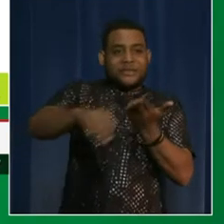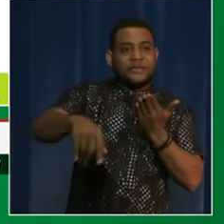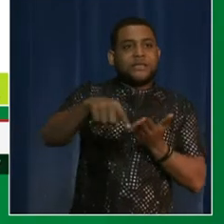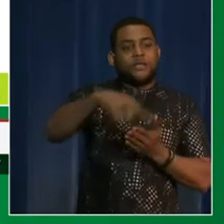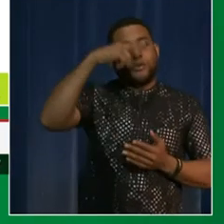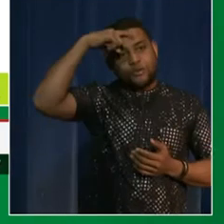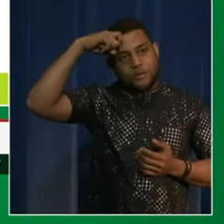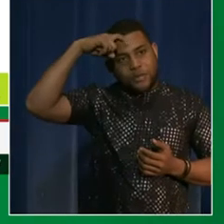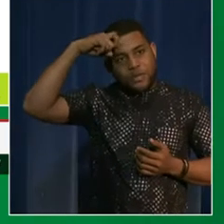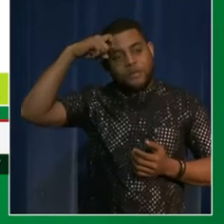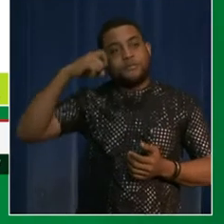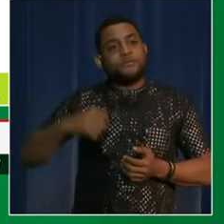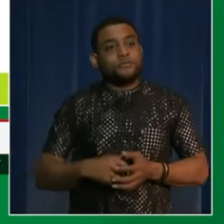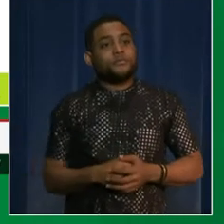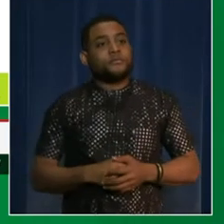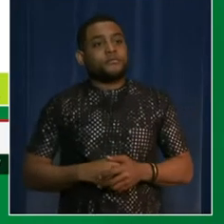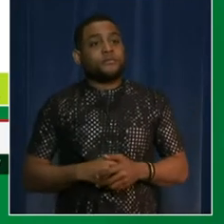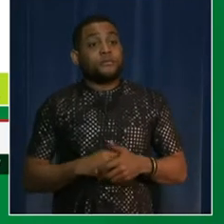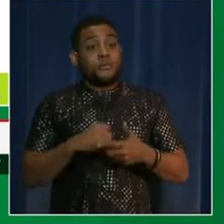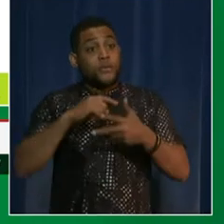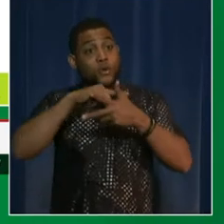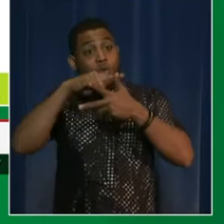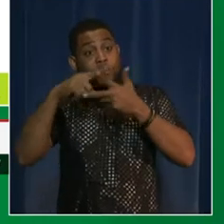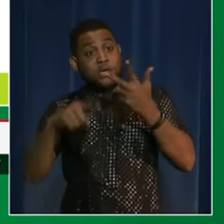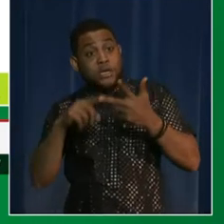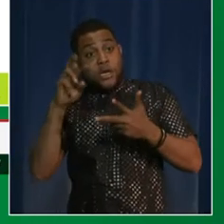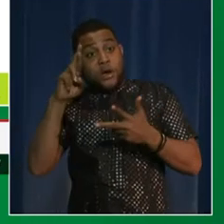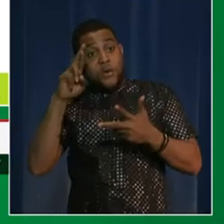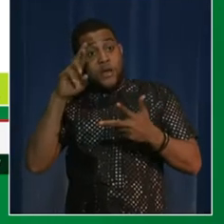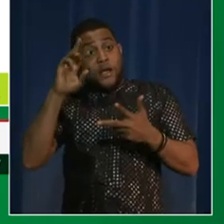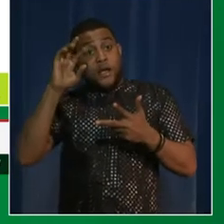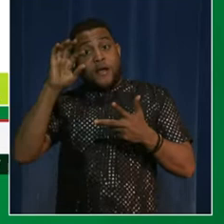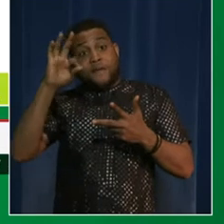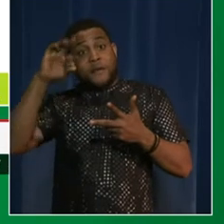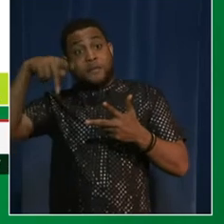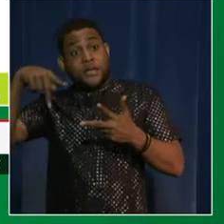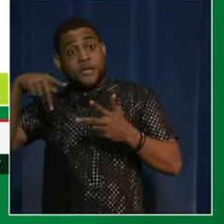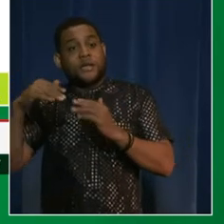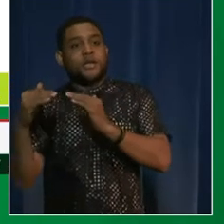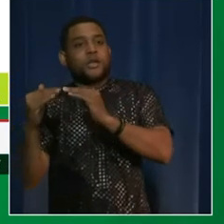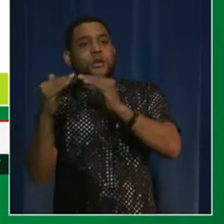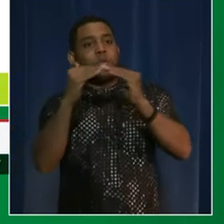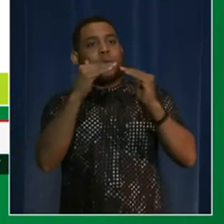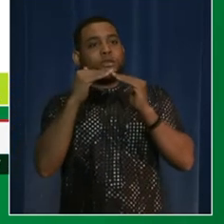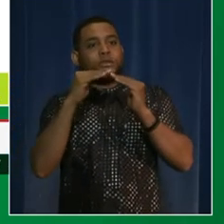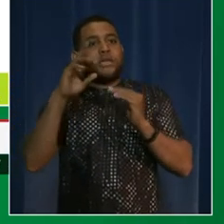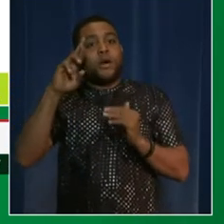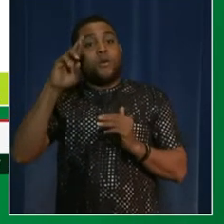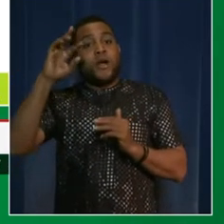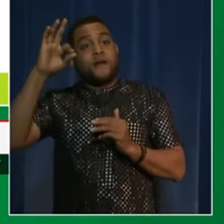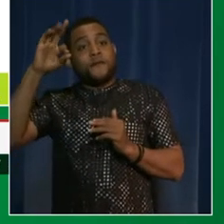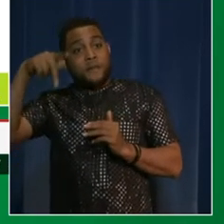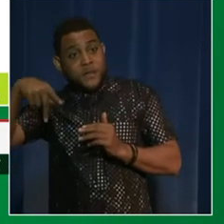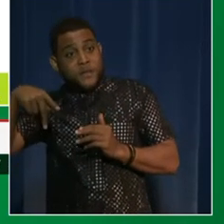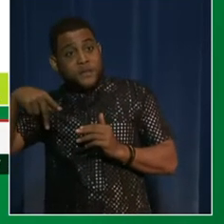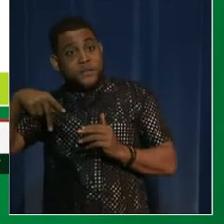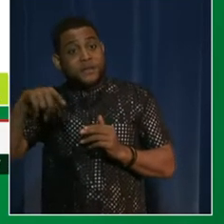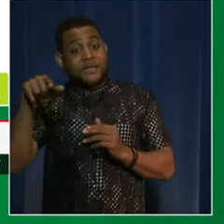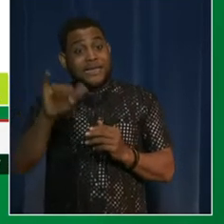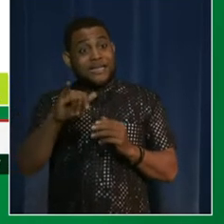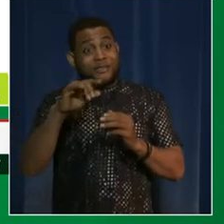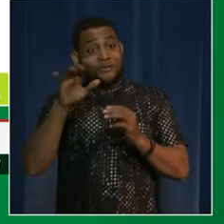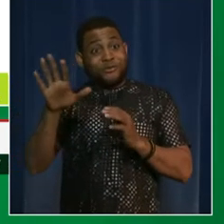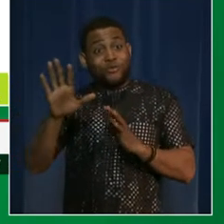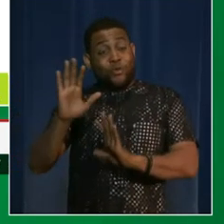All three RFPs will be issued as equity RFPs. Mayor Bowser's groundbreaking initiative to enhance equity and